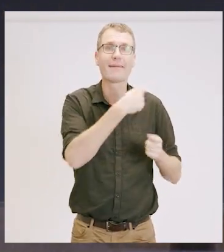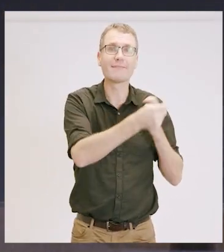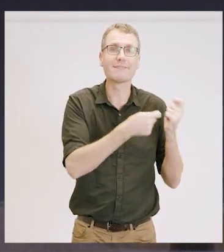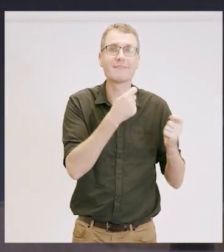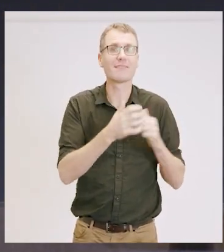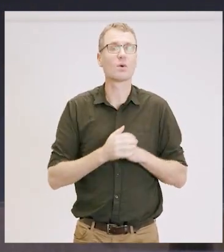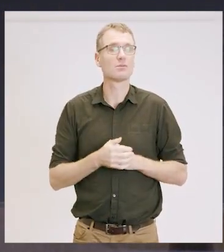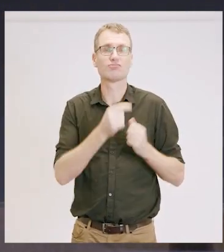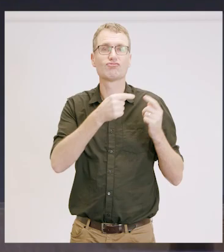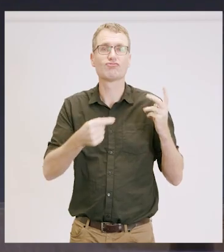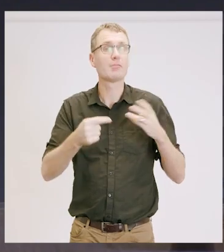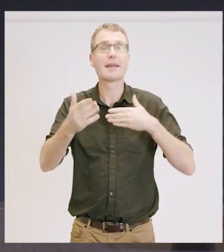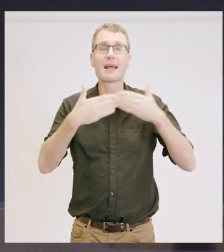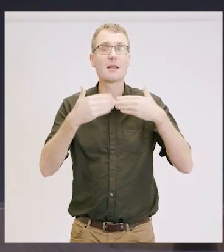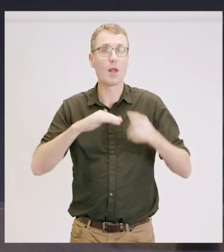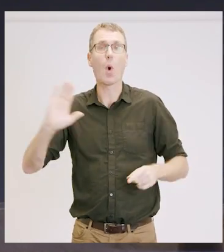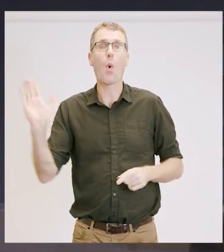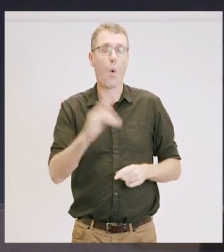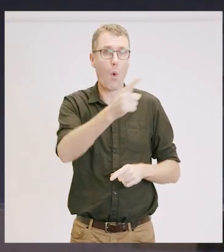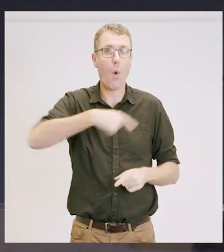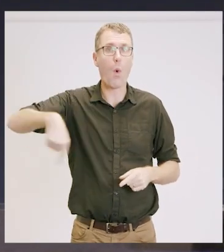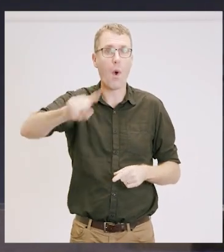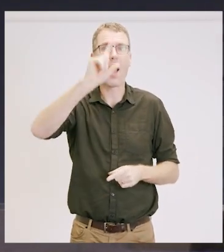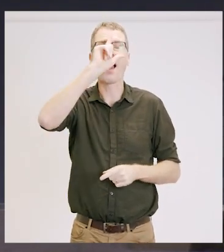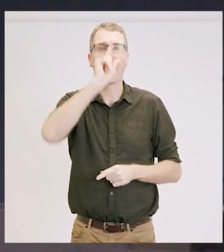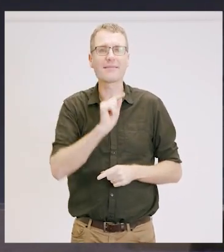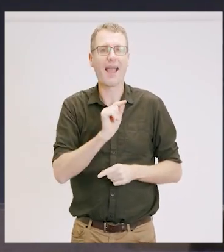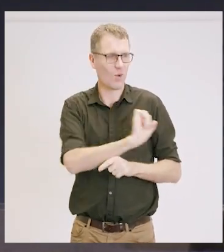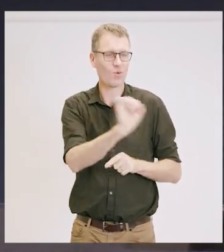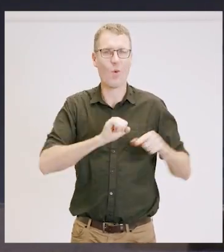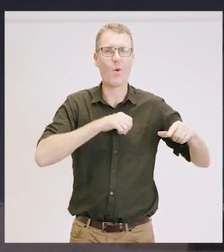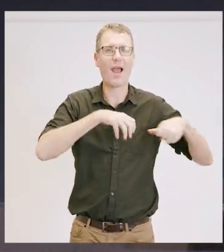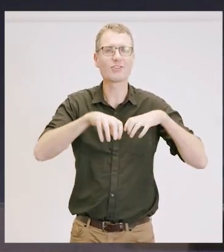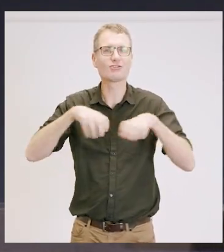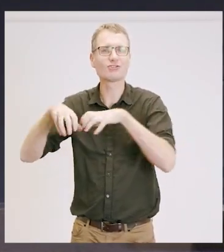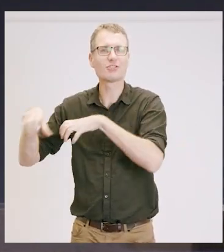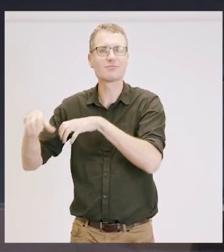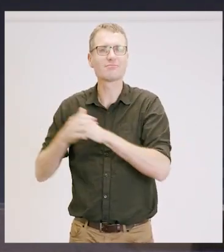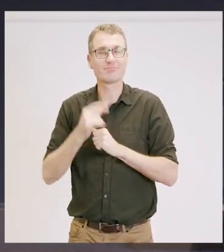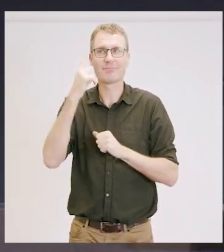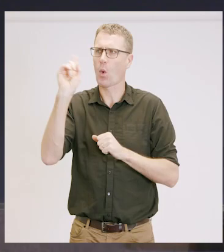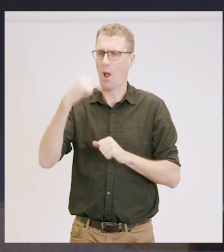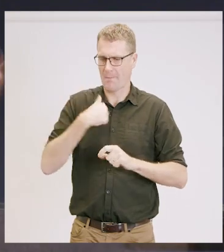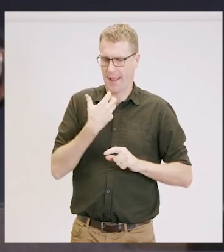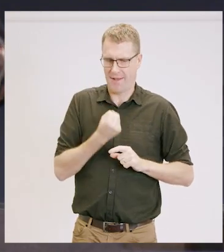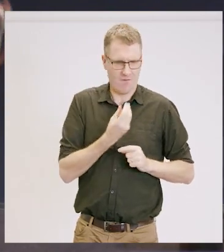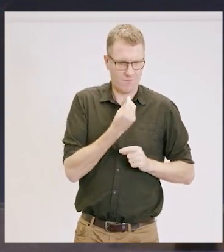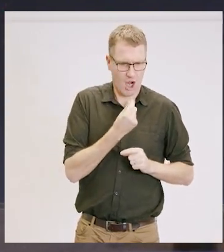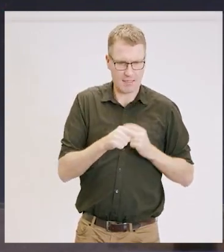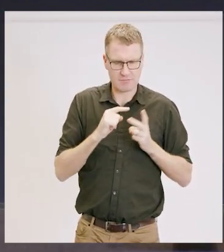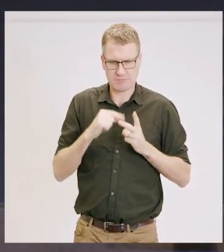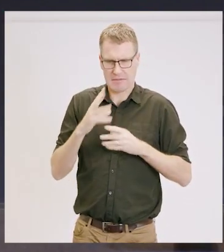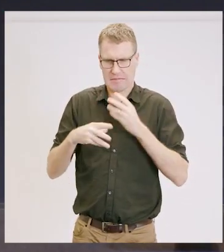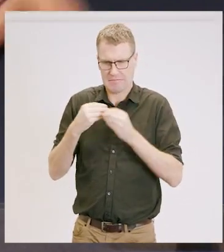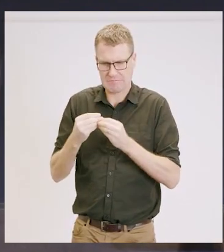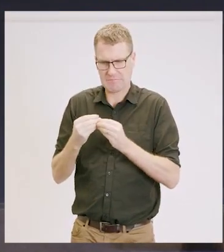of us can play a part because we're thinking to ourselves, what are the finances, gifts, talents, abilities that I have that can